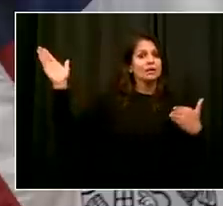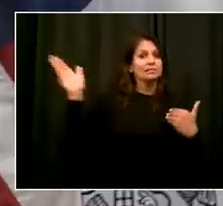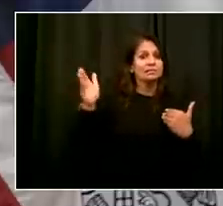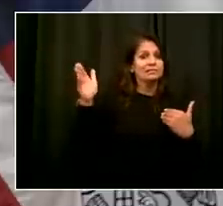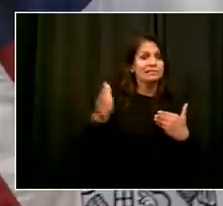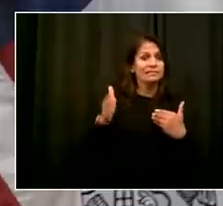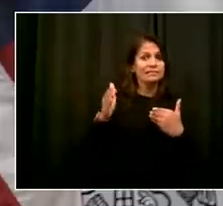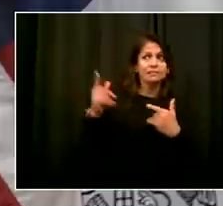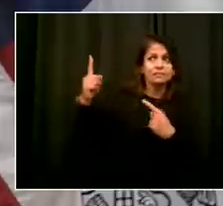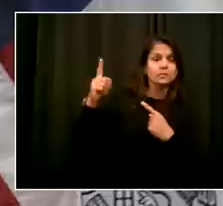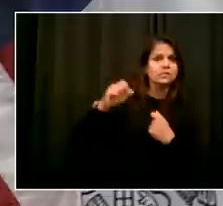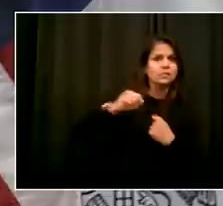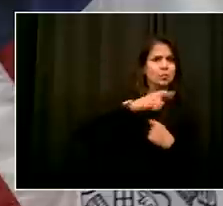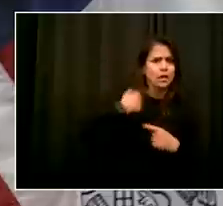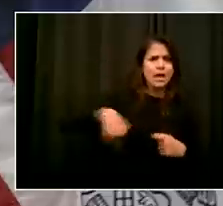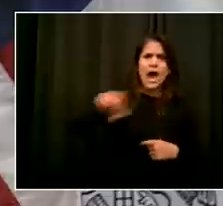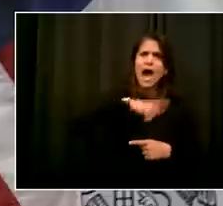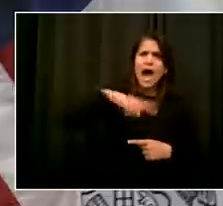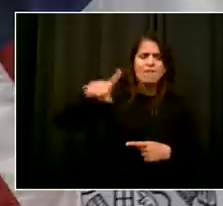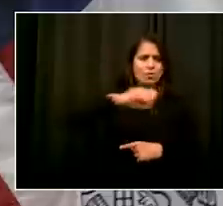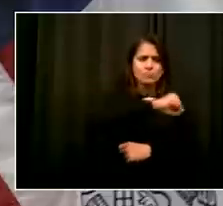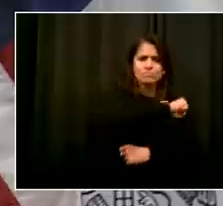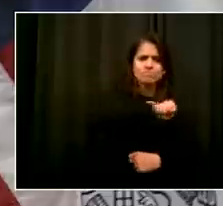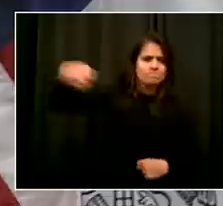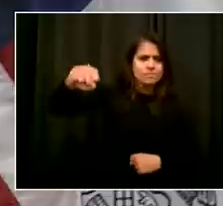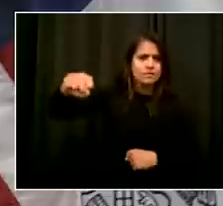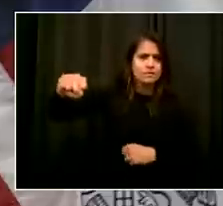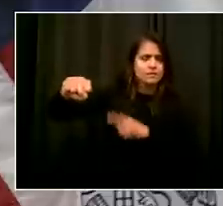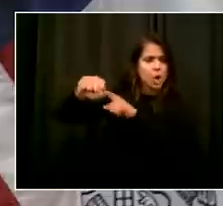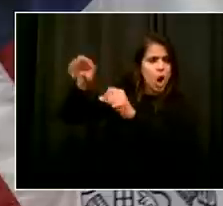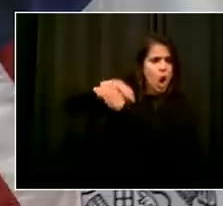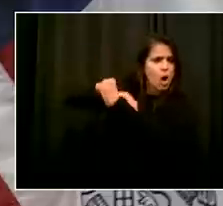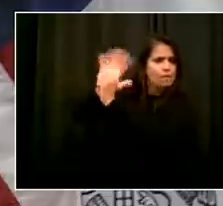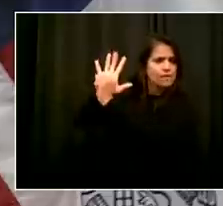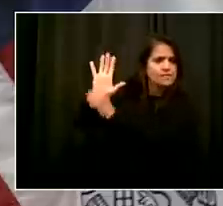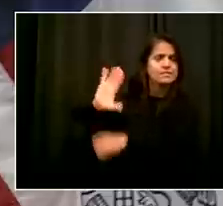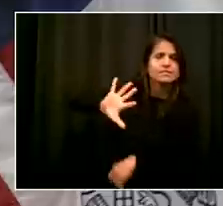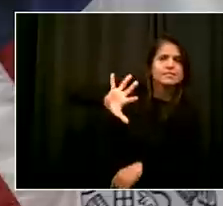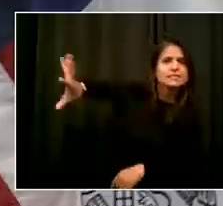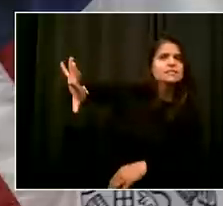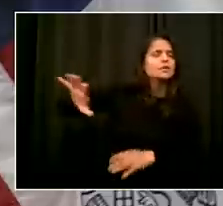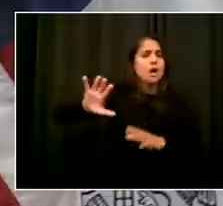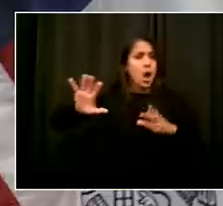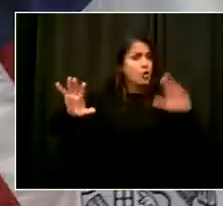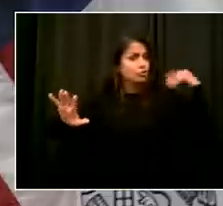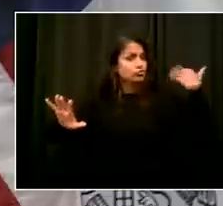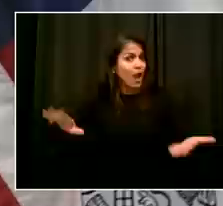that vaccine soon. And then we get to the work of this city recovering and this city becoming